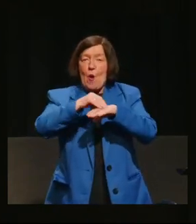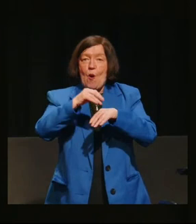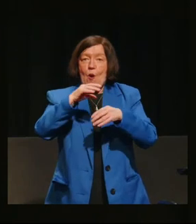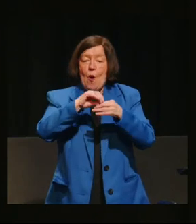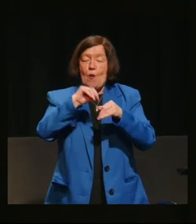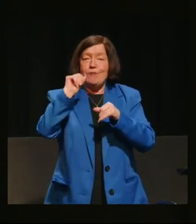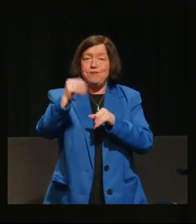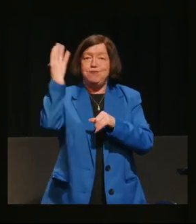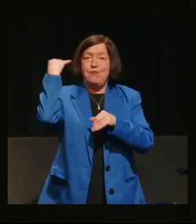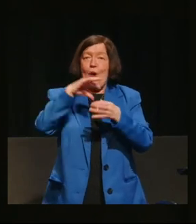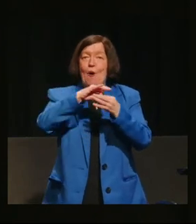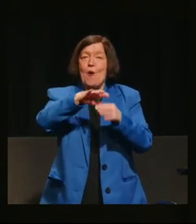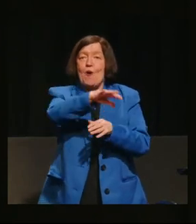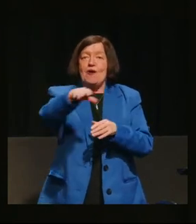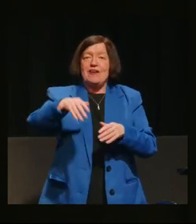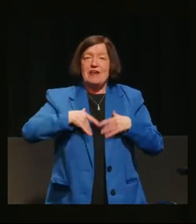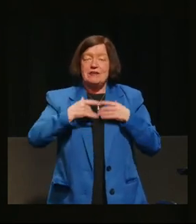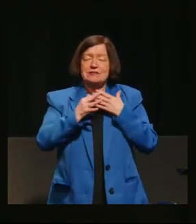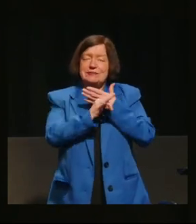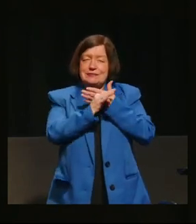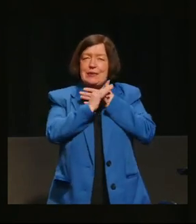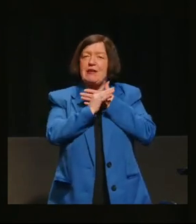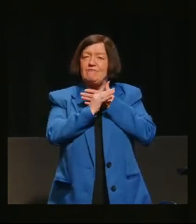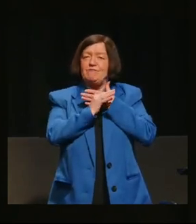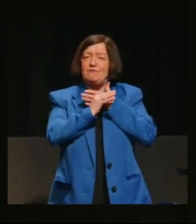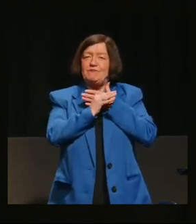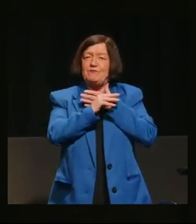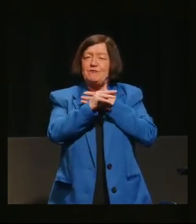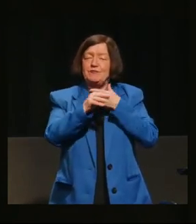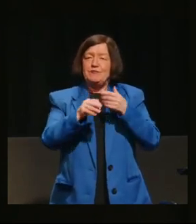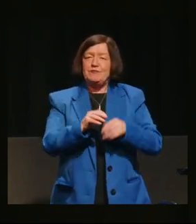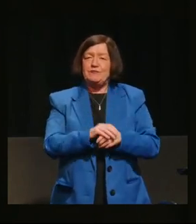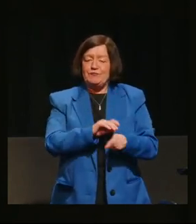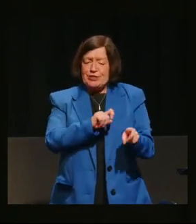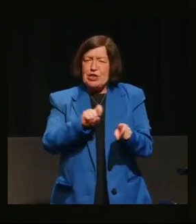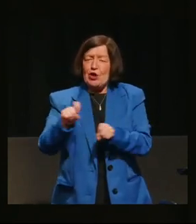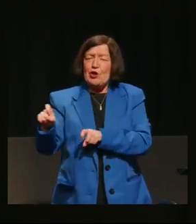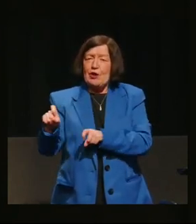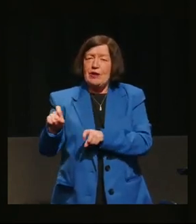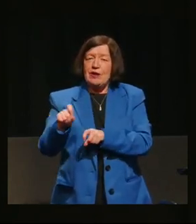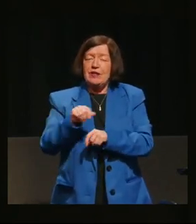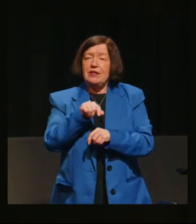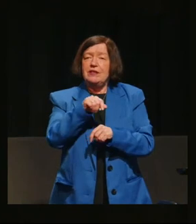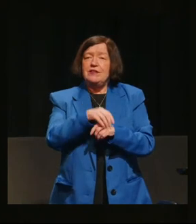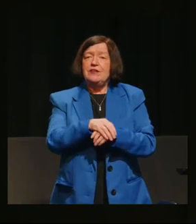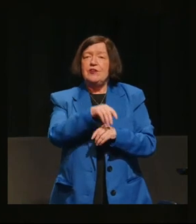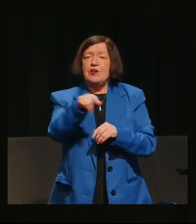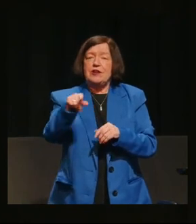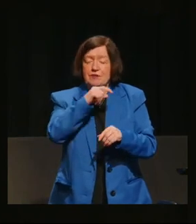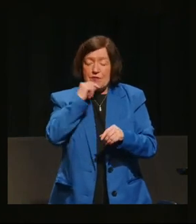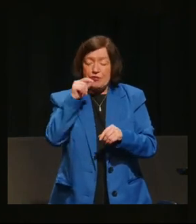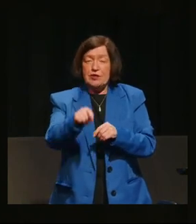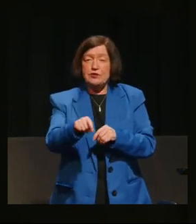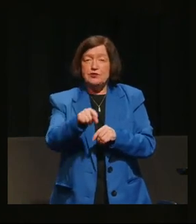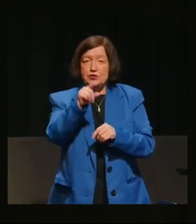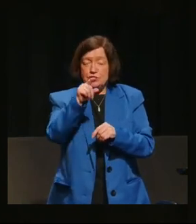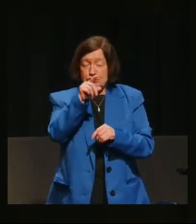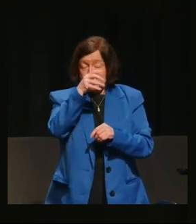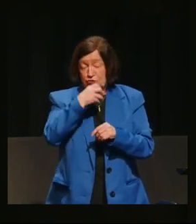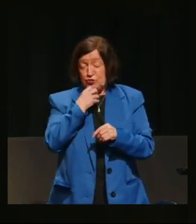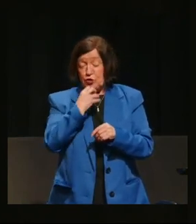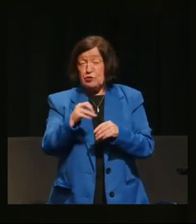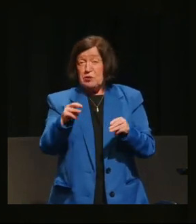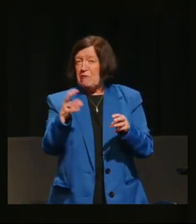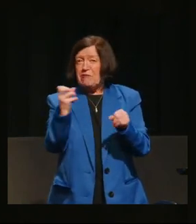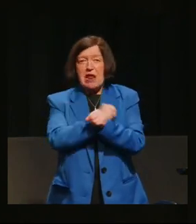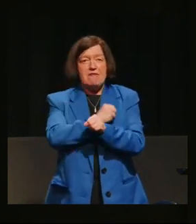homeland, where they felt secure, where they felt safe, determined that the Jewish people would never